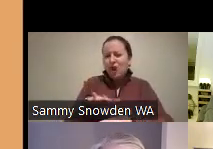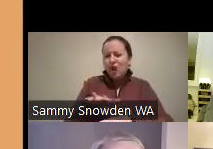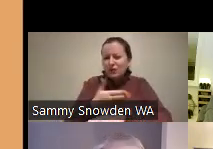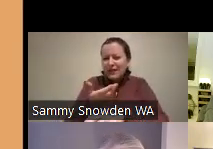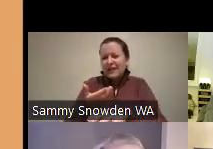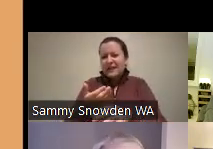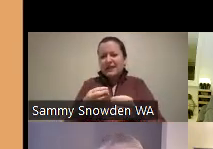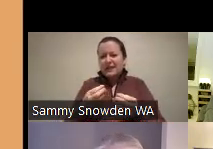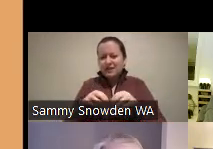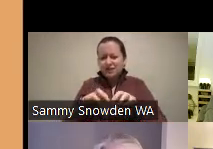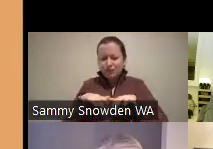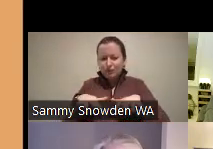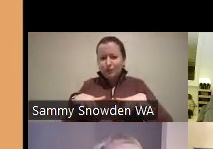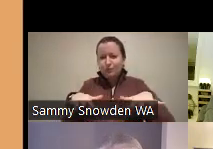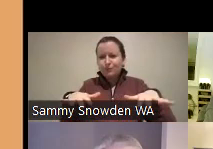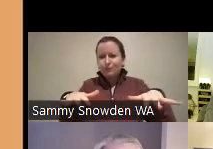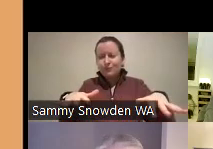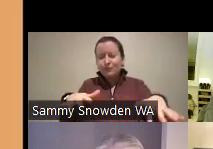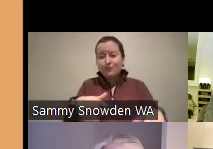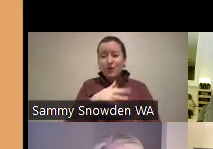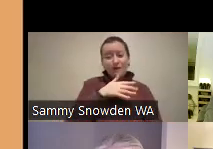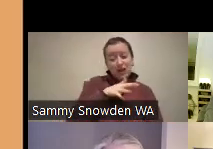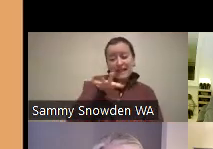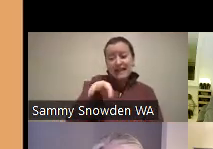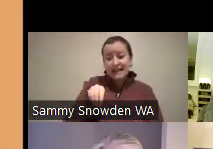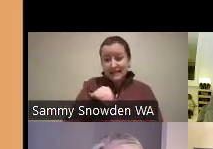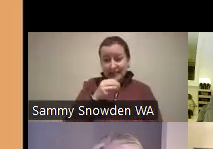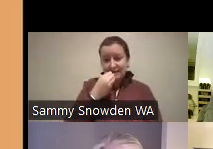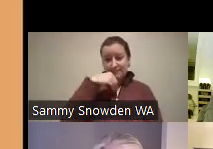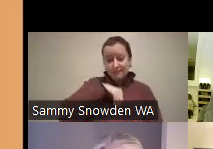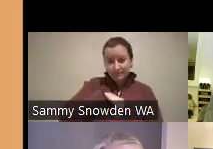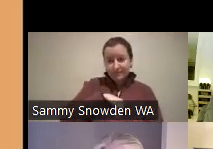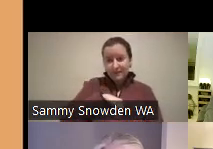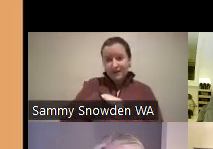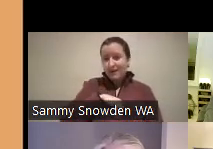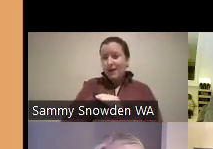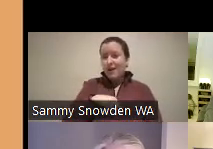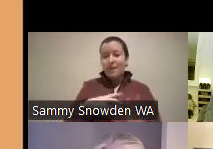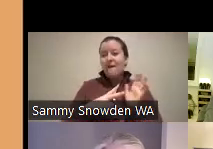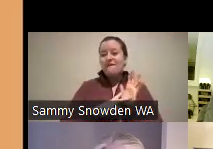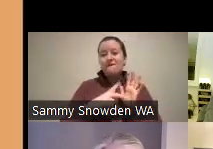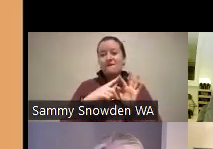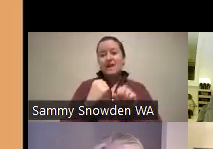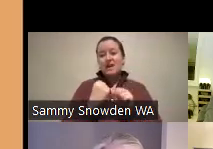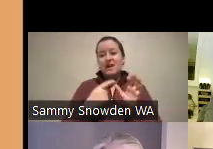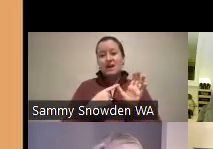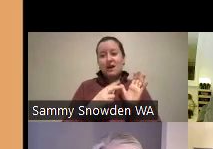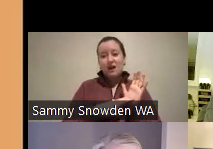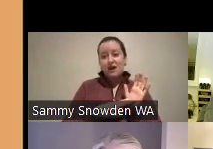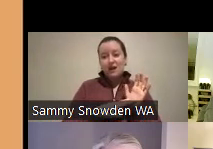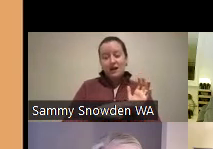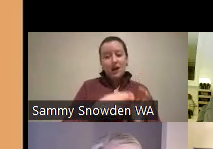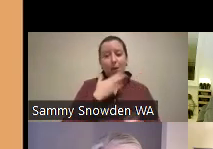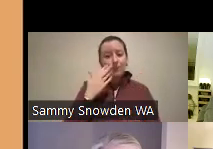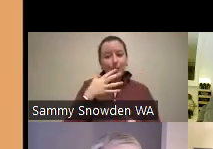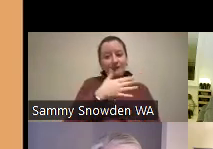which are naturally occurring in food, particularly the bright coloured foods, oranges, red, peppers,